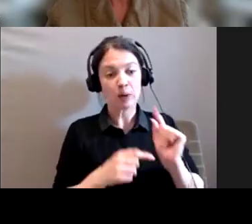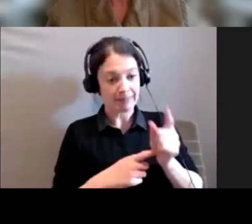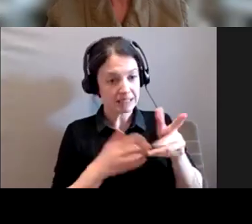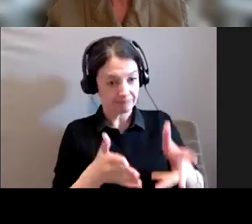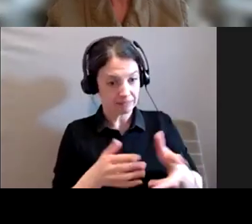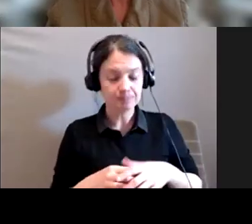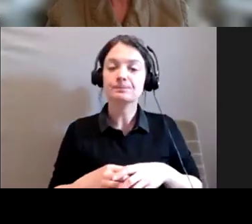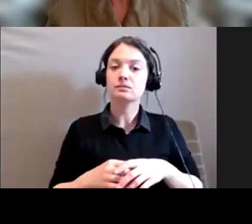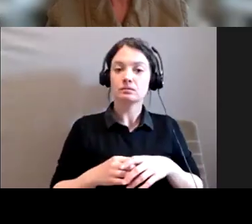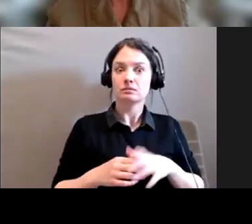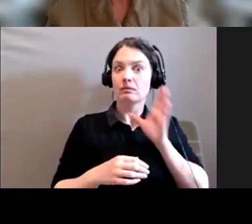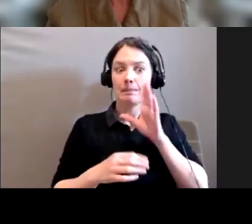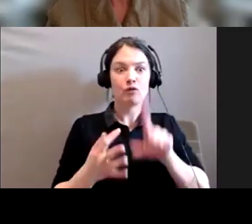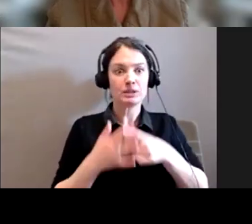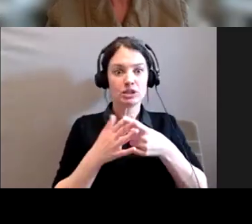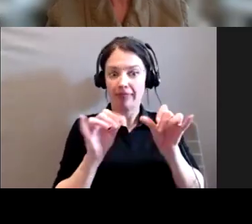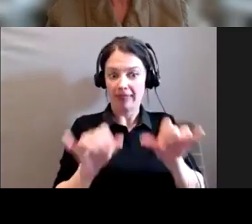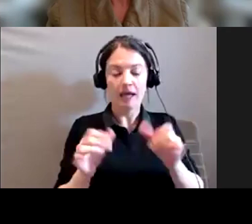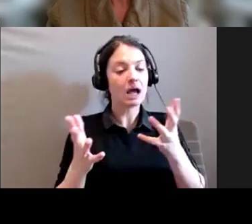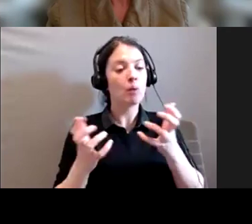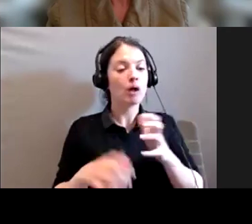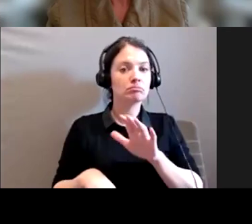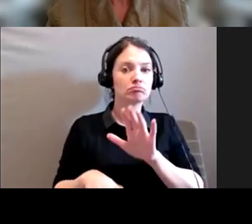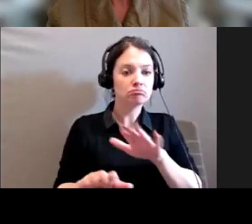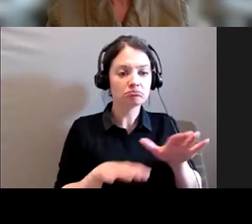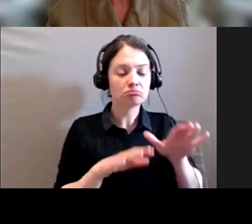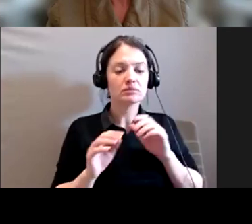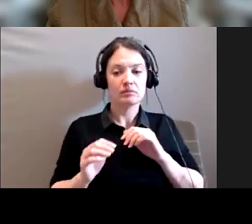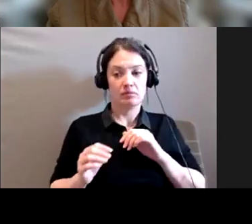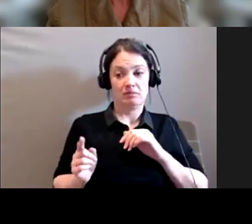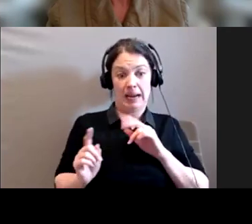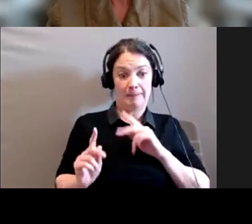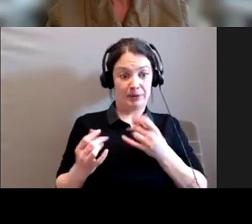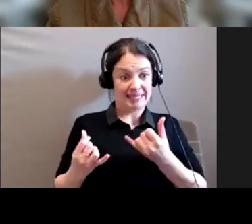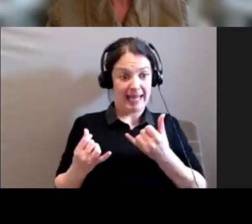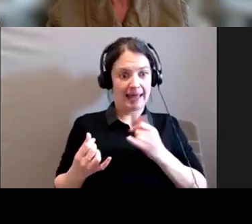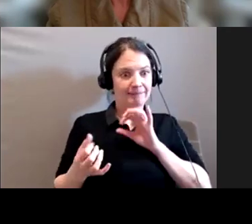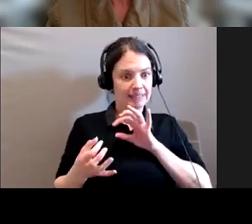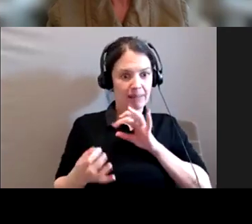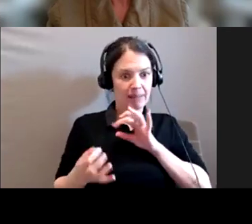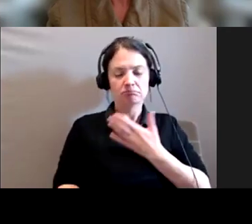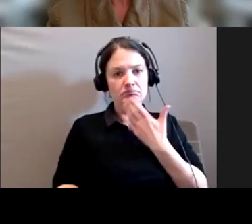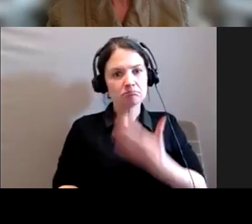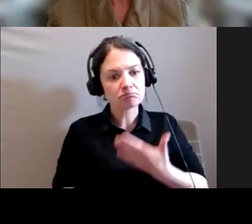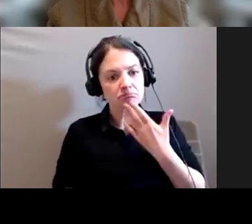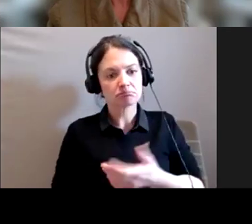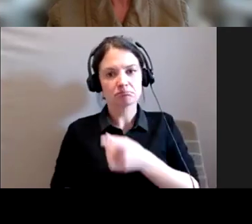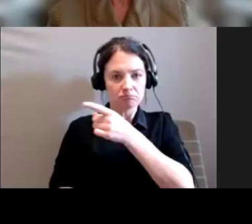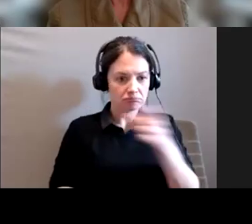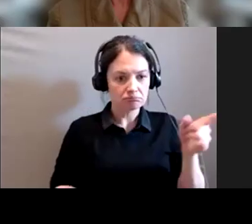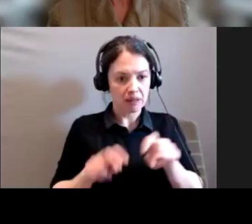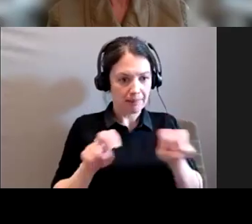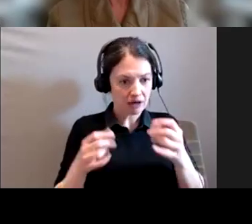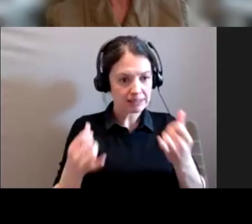I want to say before we even get into the questions, there has been a lot of feedback from people thanking you individually for